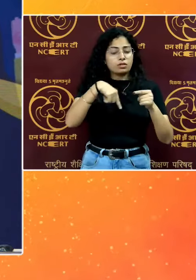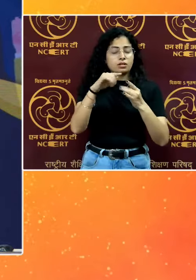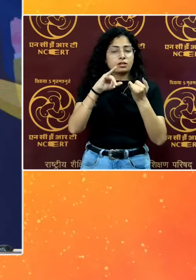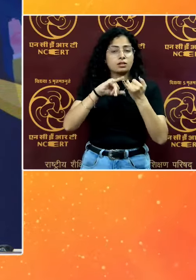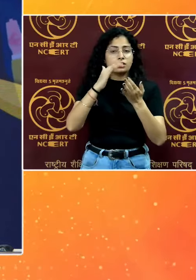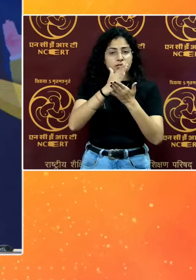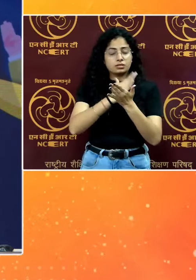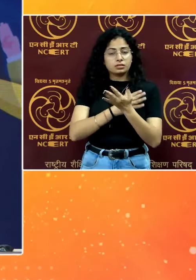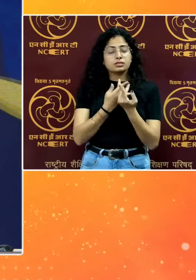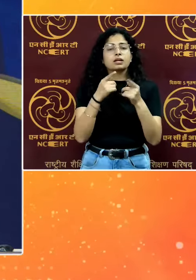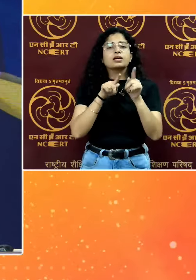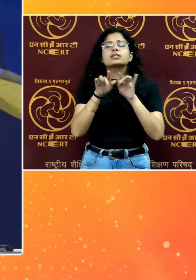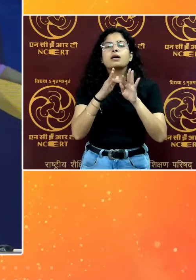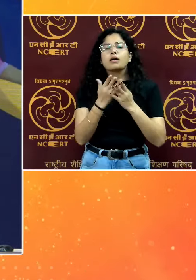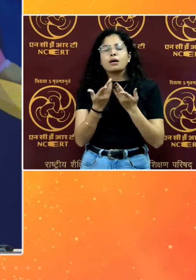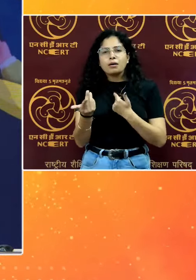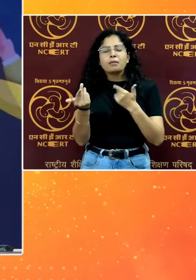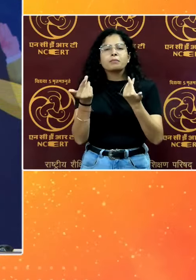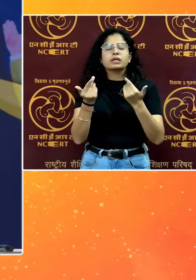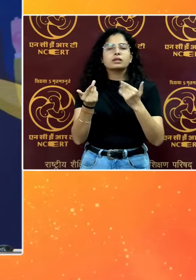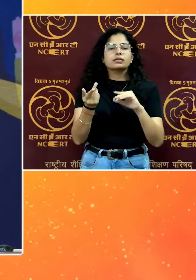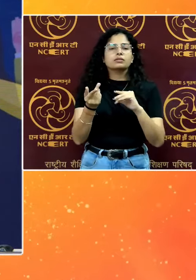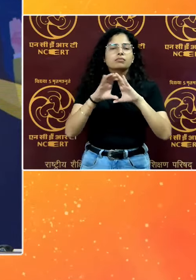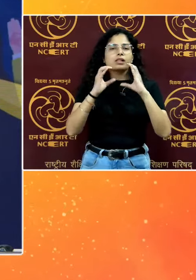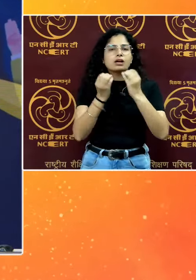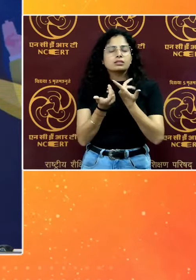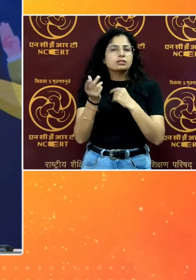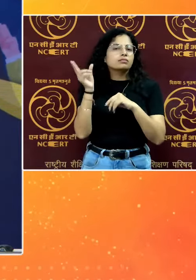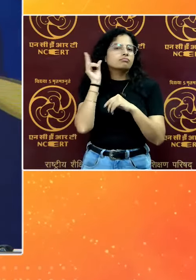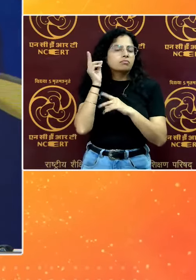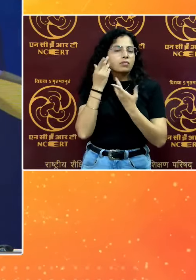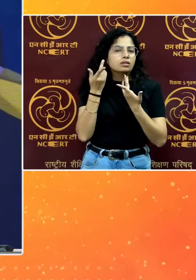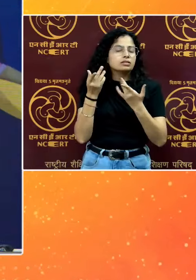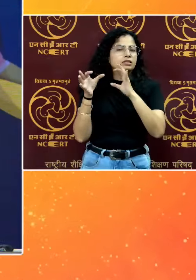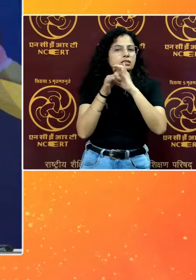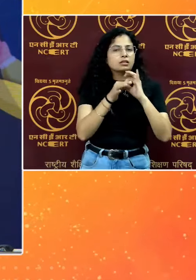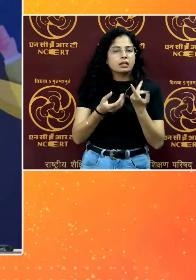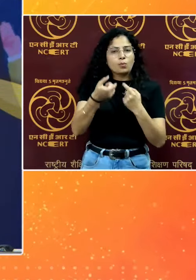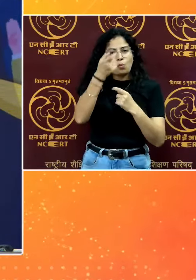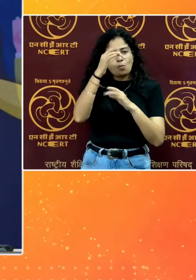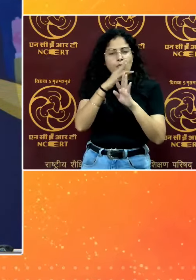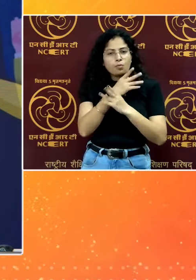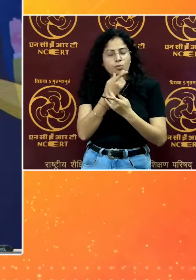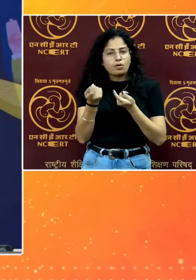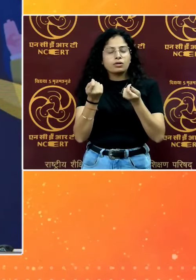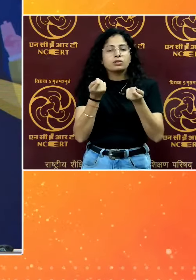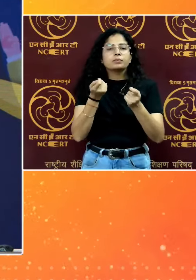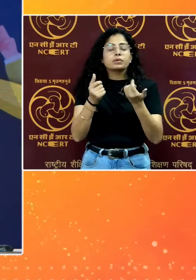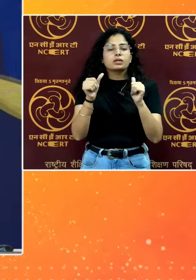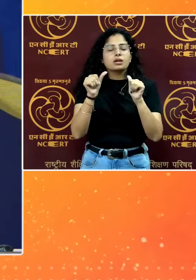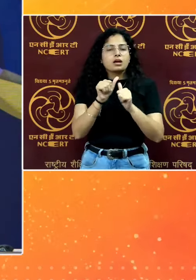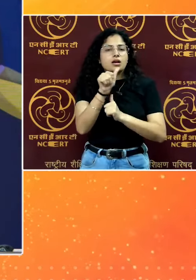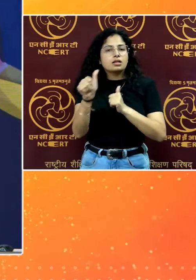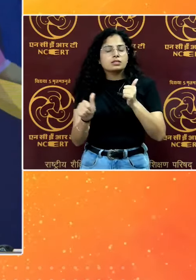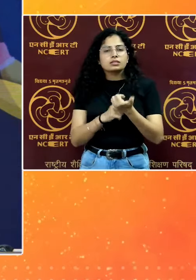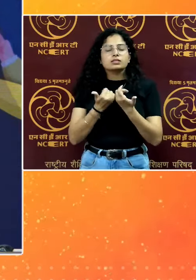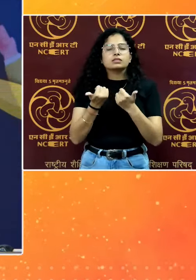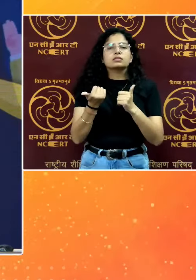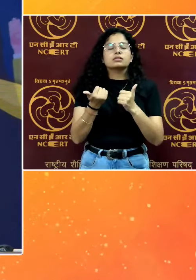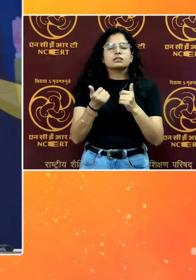like acoustic barriers in classroom, the need for assistive devices in classroom, role of assistive devices in effective